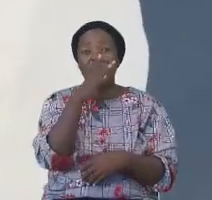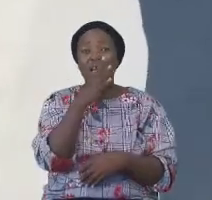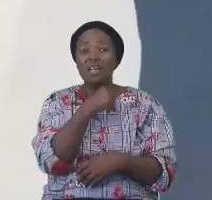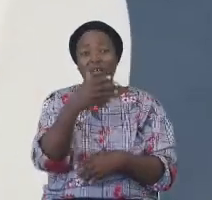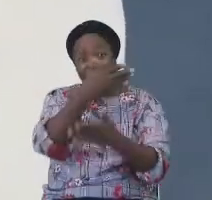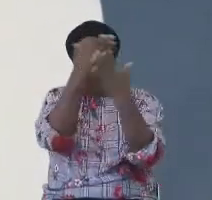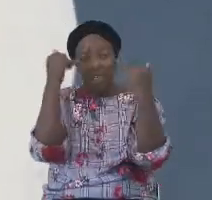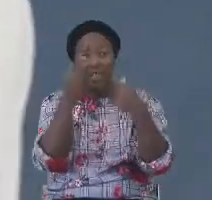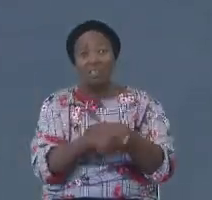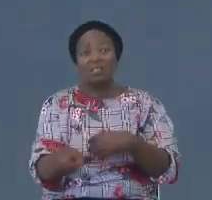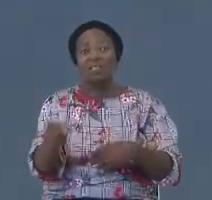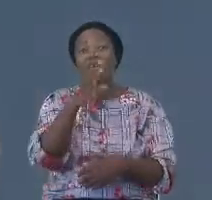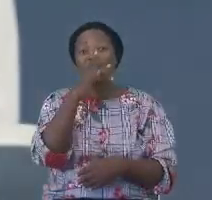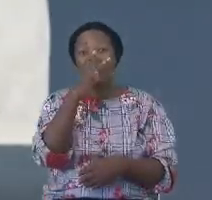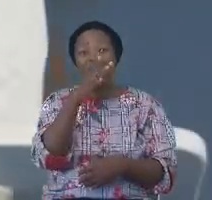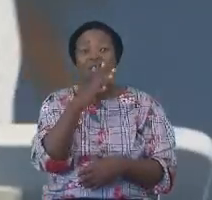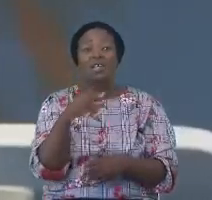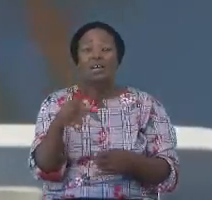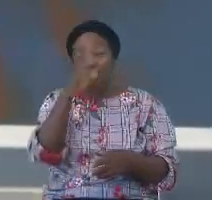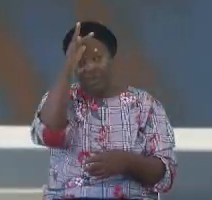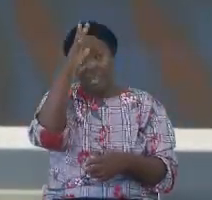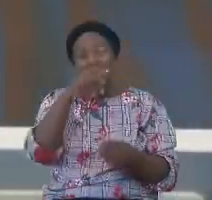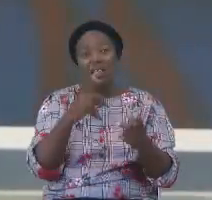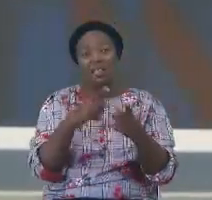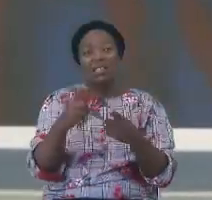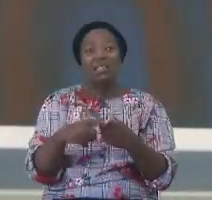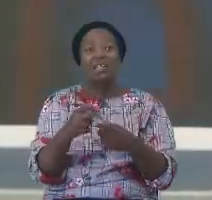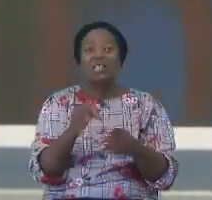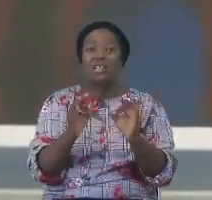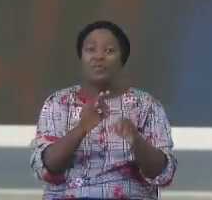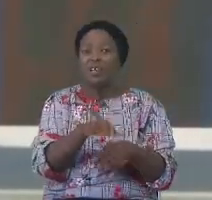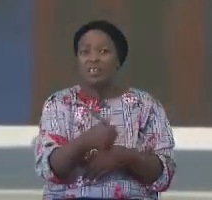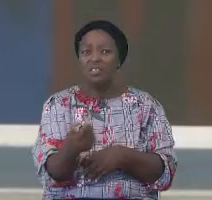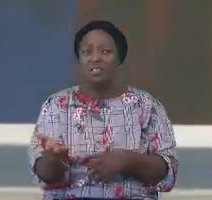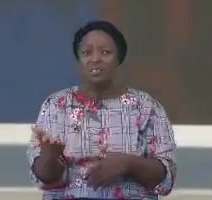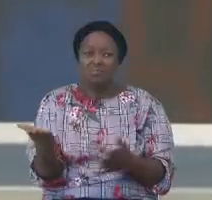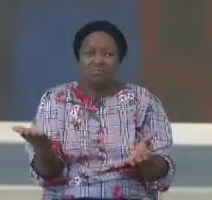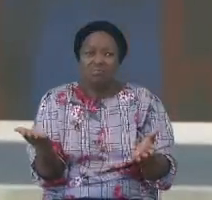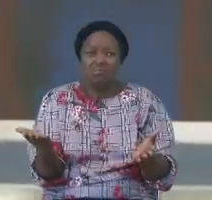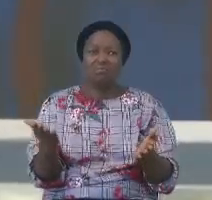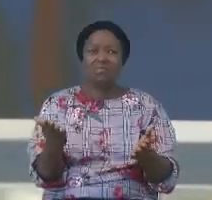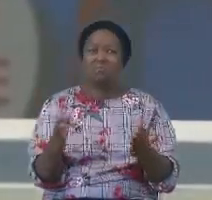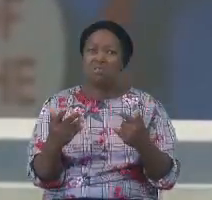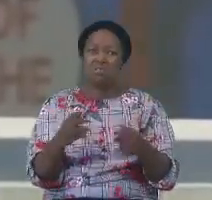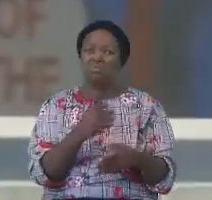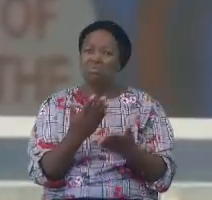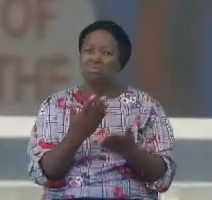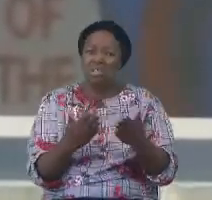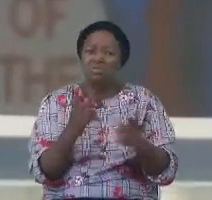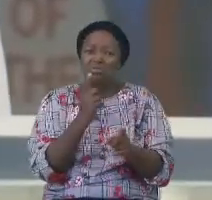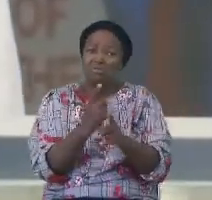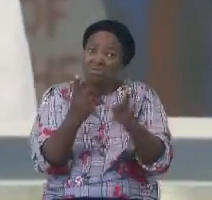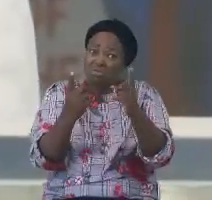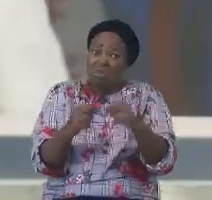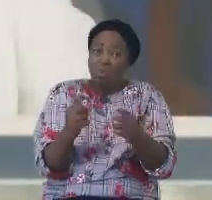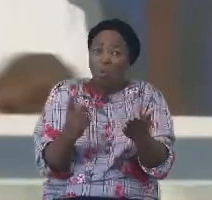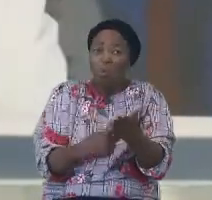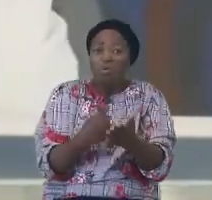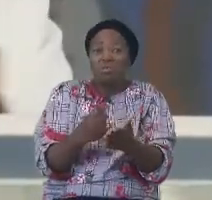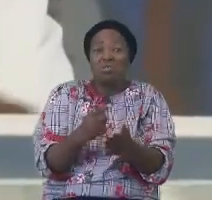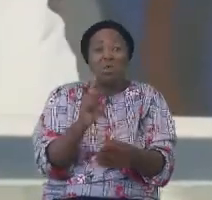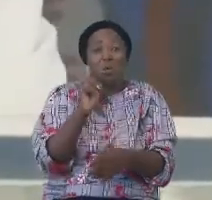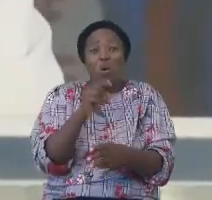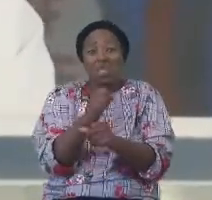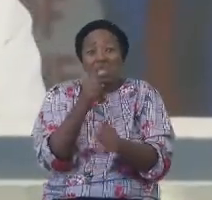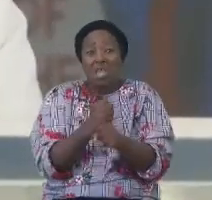want but they forget their mother they forget their father if anything at all they might